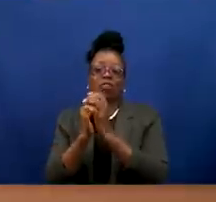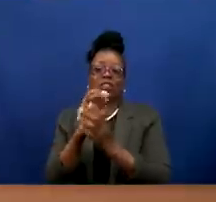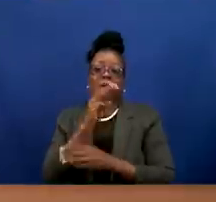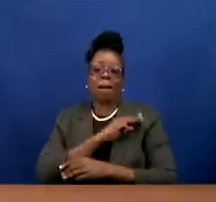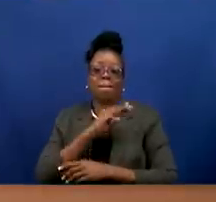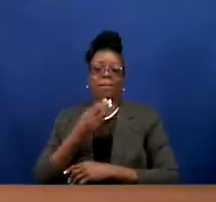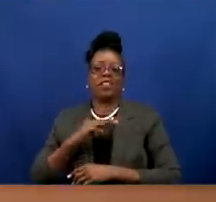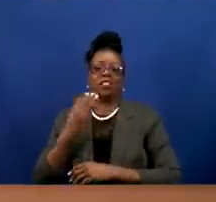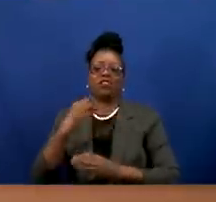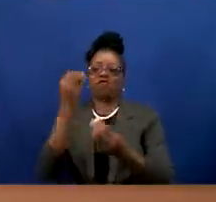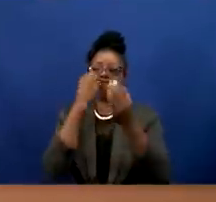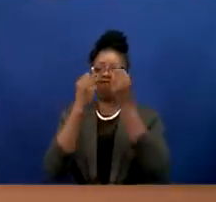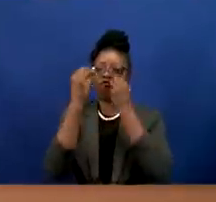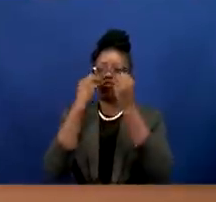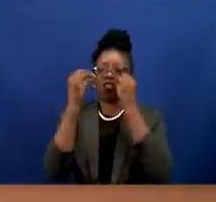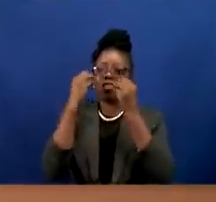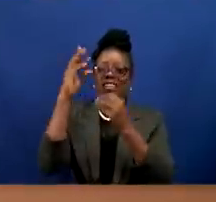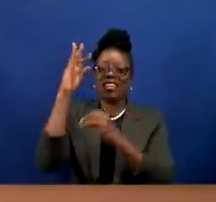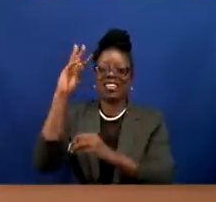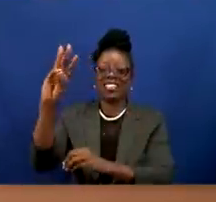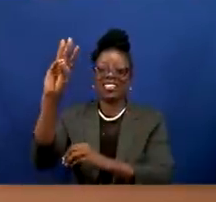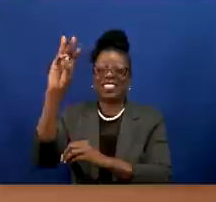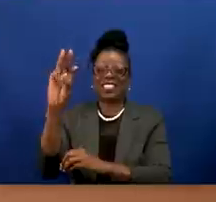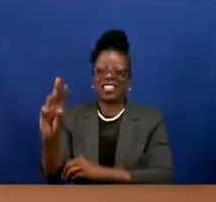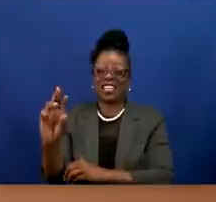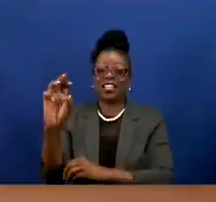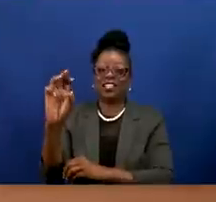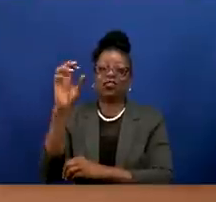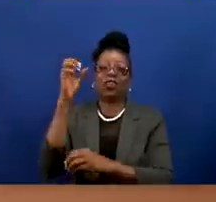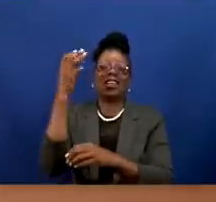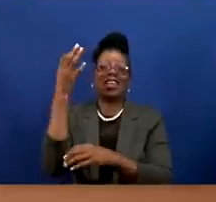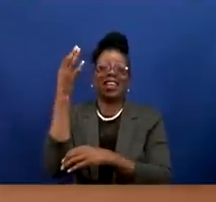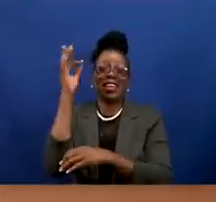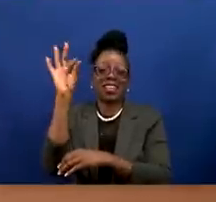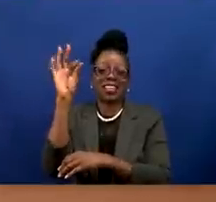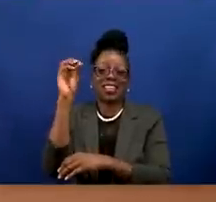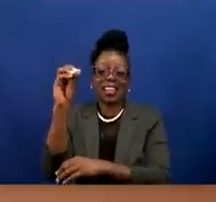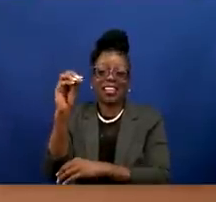feed 690 homeless individuals who came by last Wednesday.